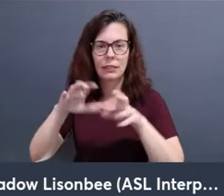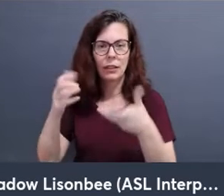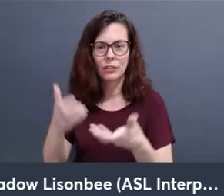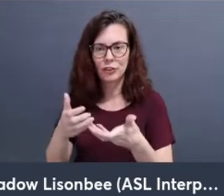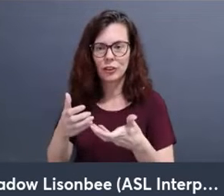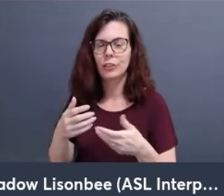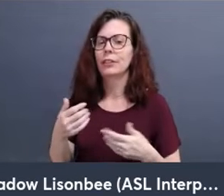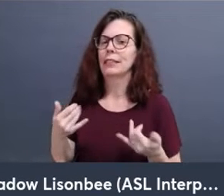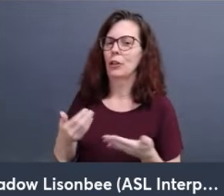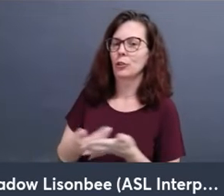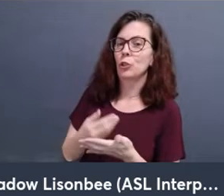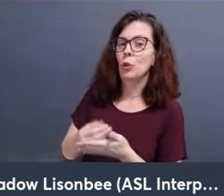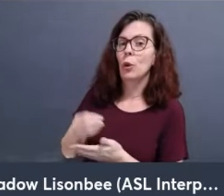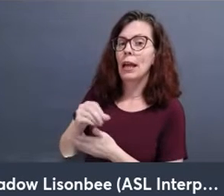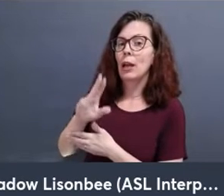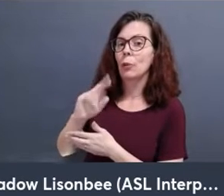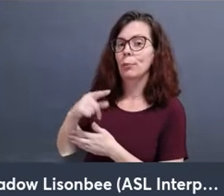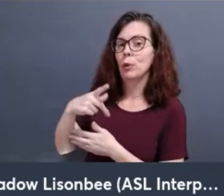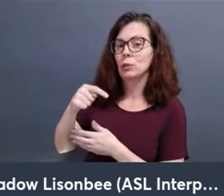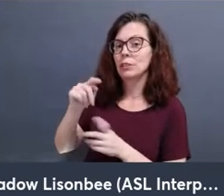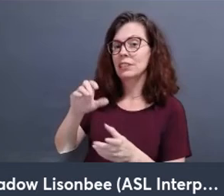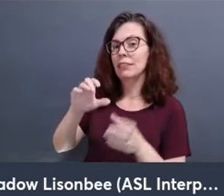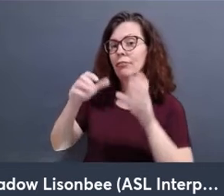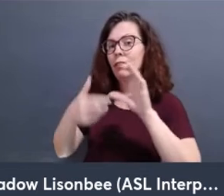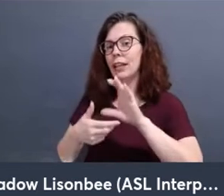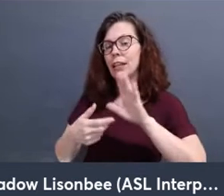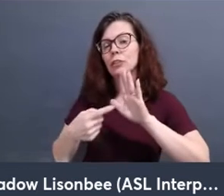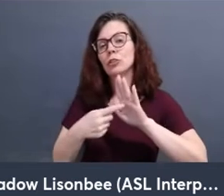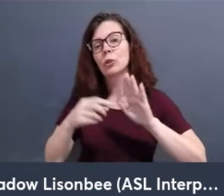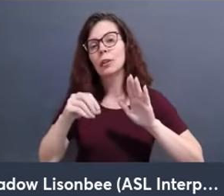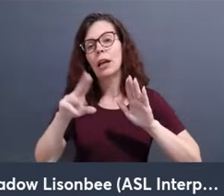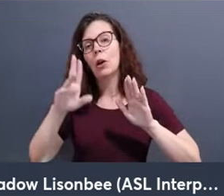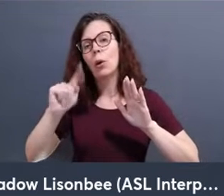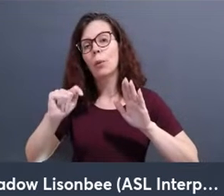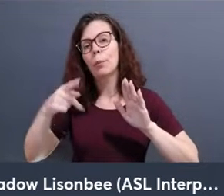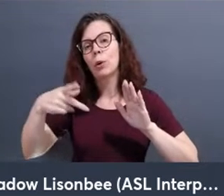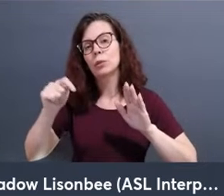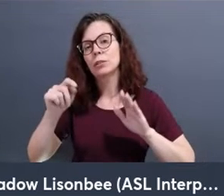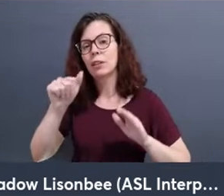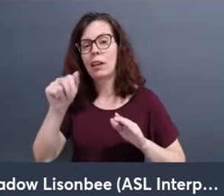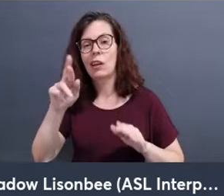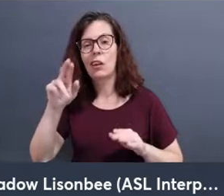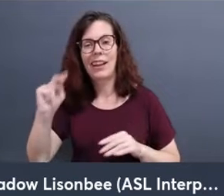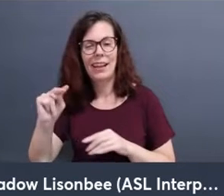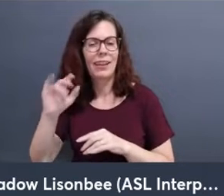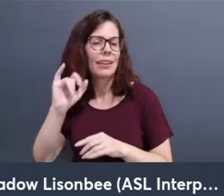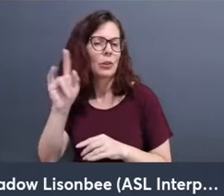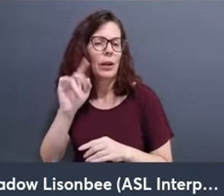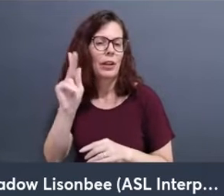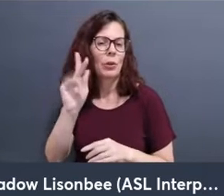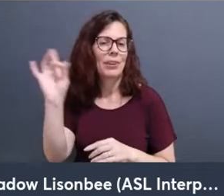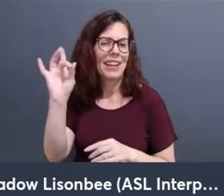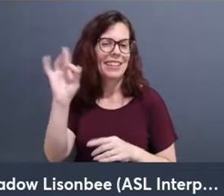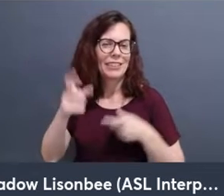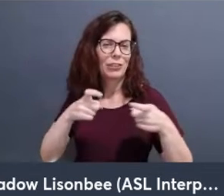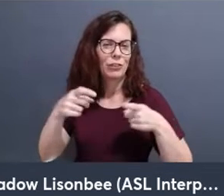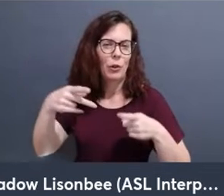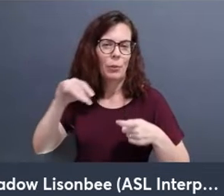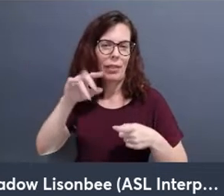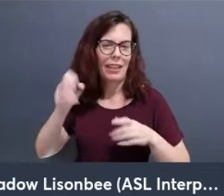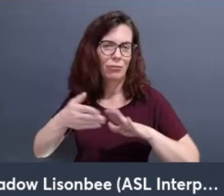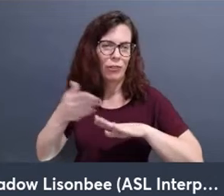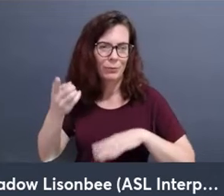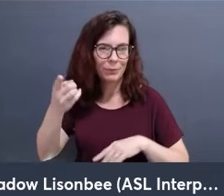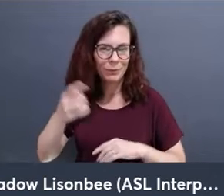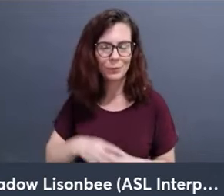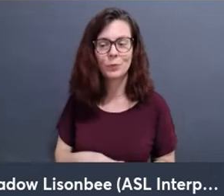new Outpost config, which shows the Outpost ARN, which is where the Kubernetes control plane is running.